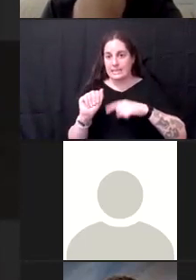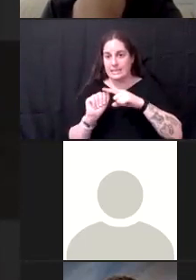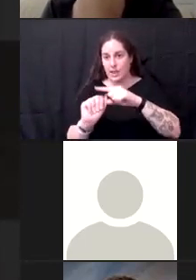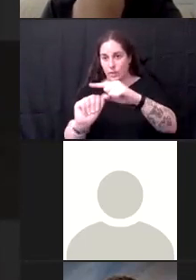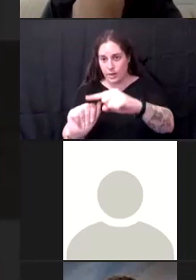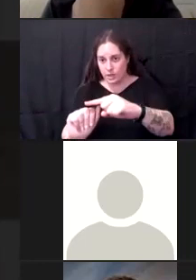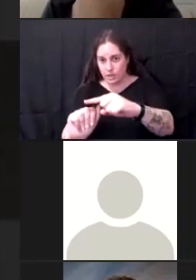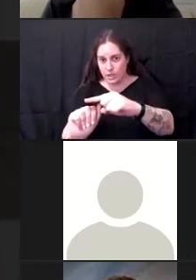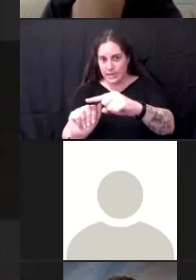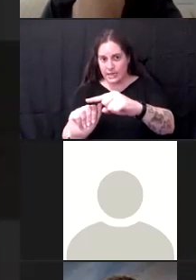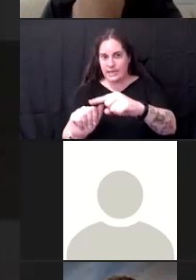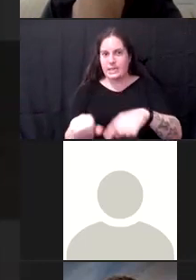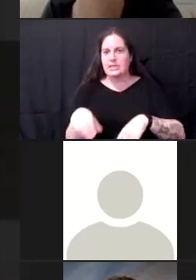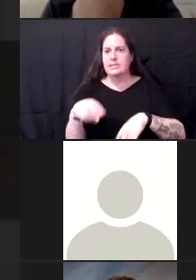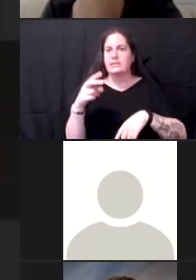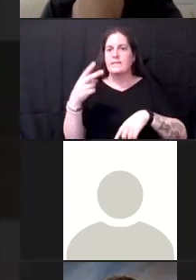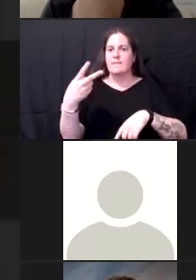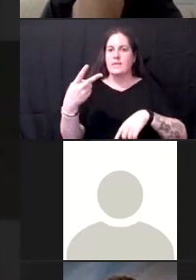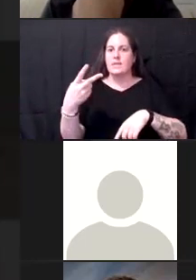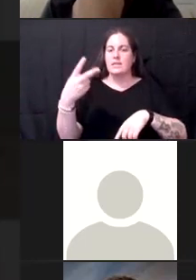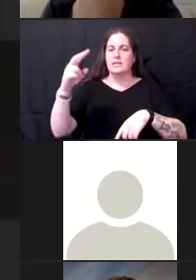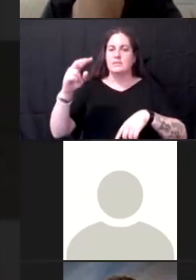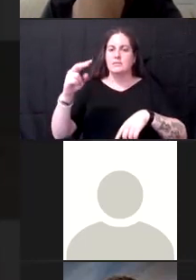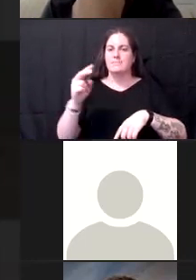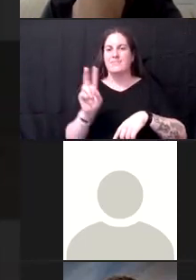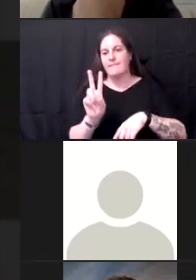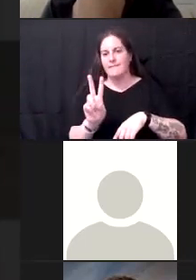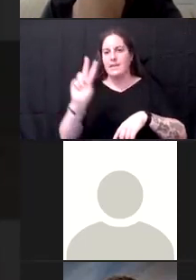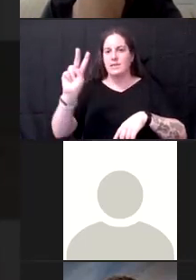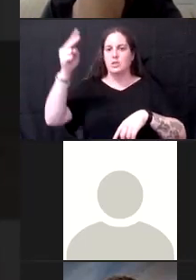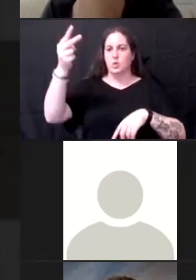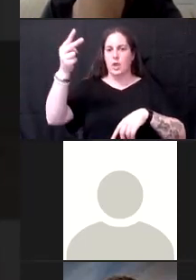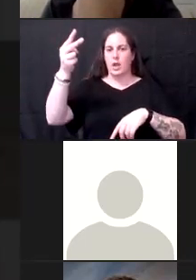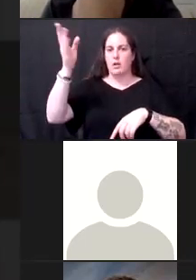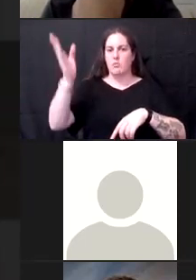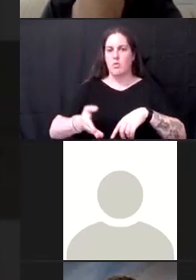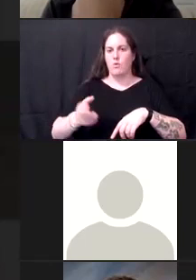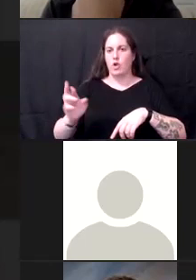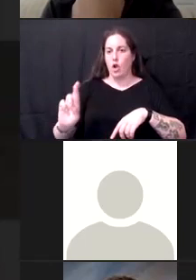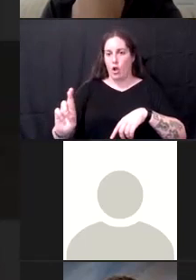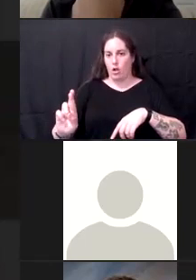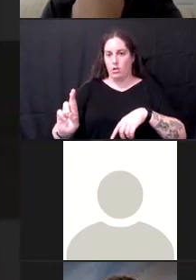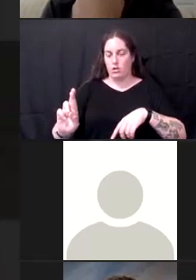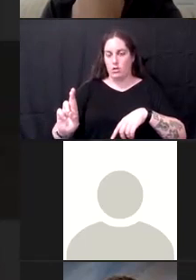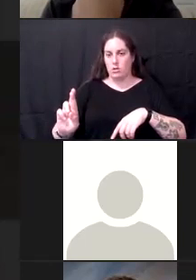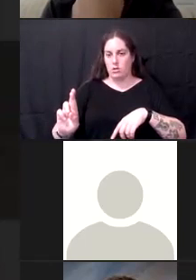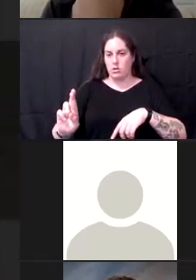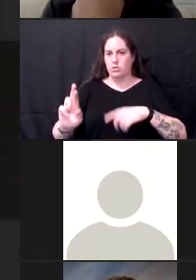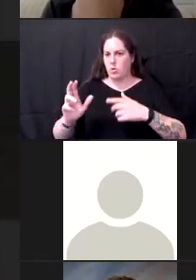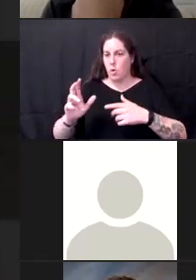Now, if this object is in orbit around the Earth, what's keeping it in